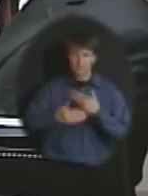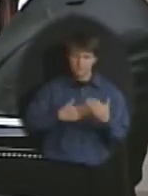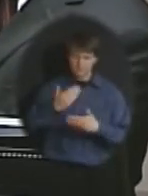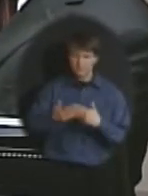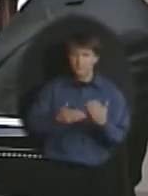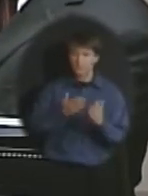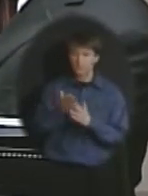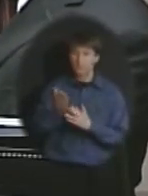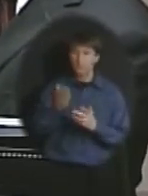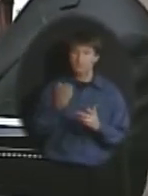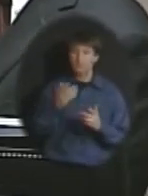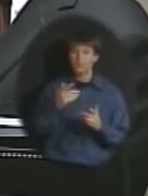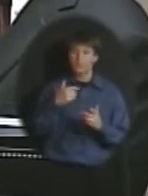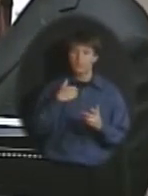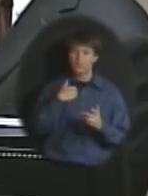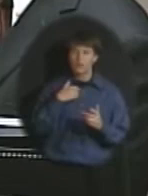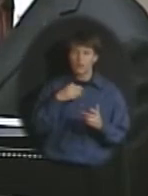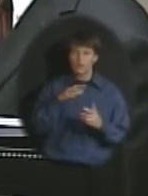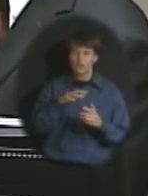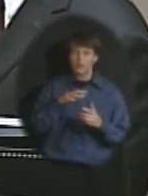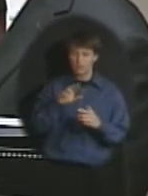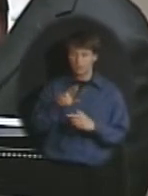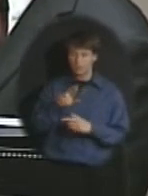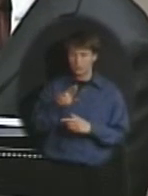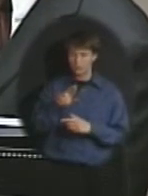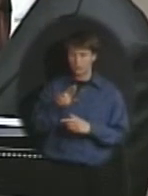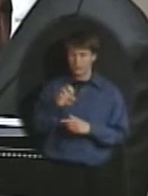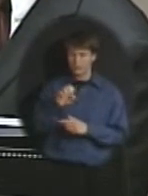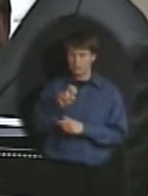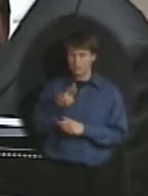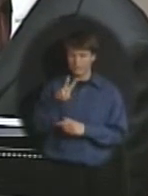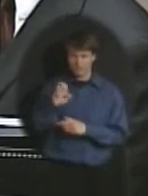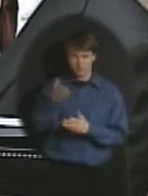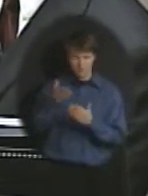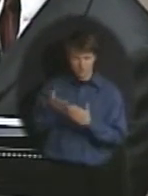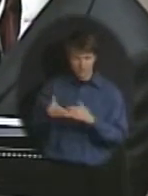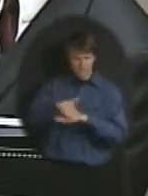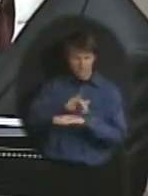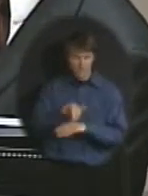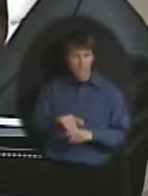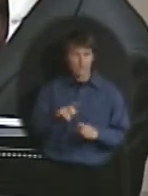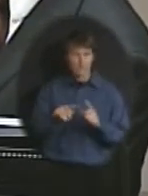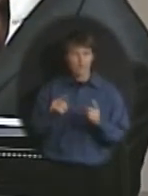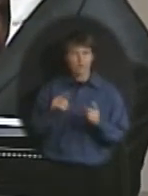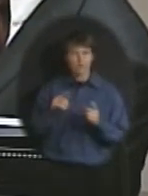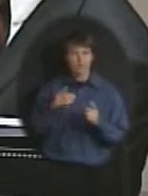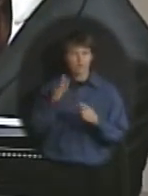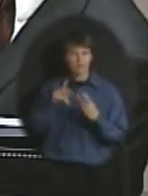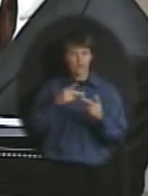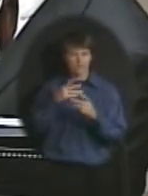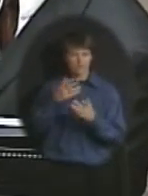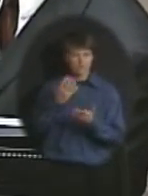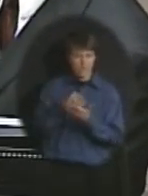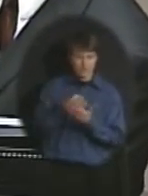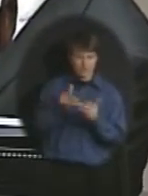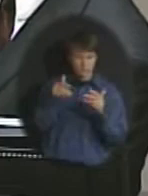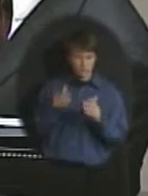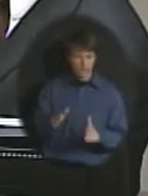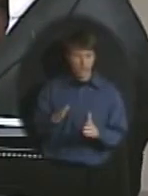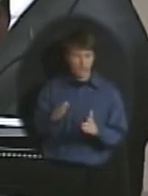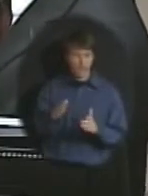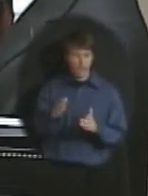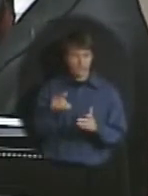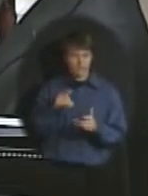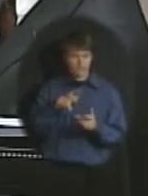reserve sits there to cover those. In this case, in a kind of a financing way of that